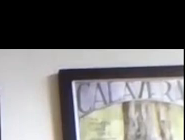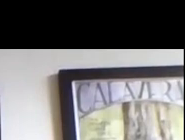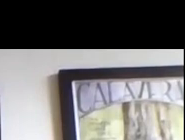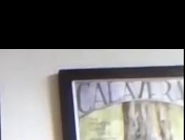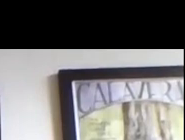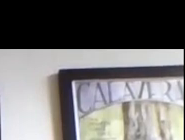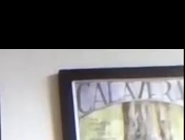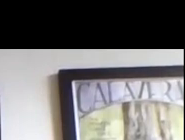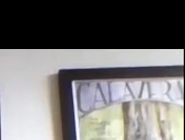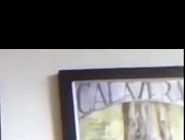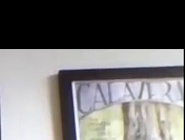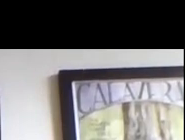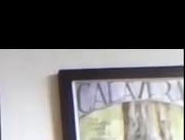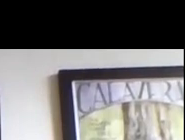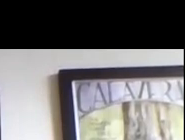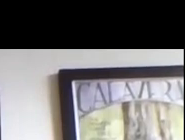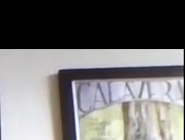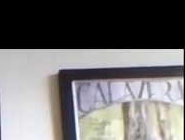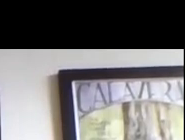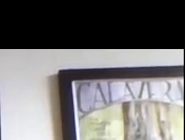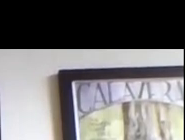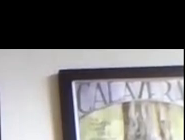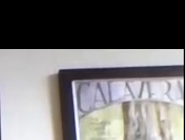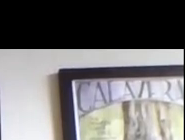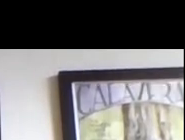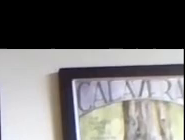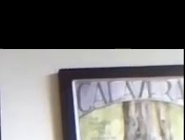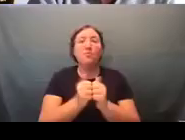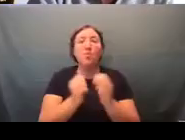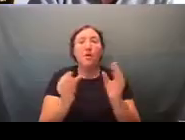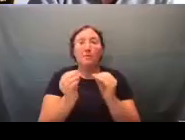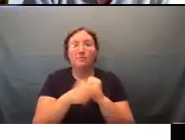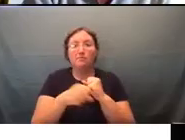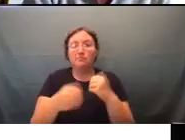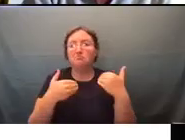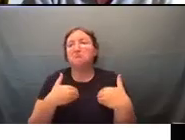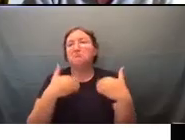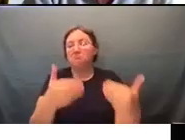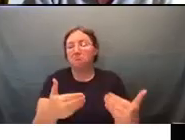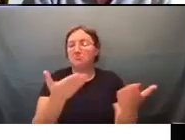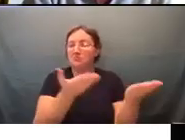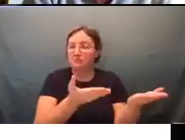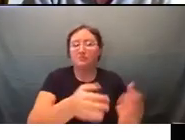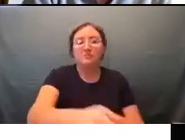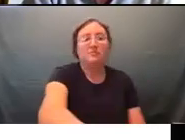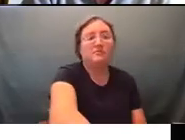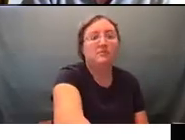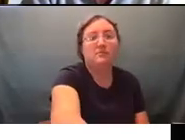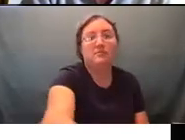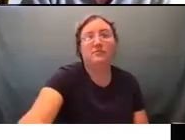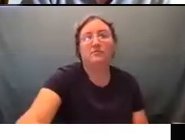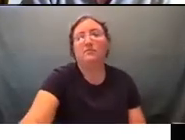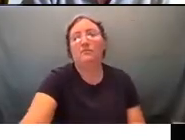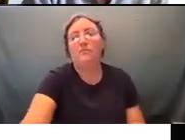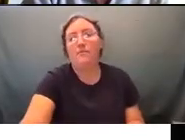beef up on certain sections. But without further ado, let's go ahead and jump into the presentation, which has been